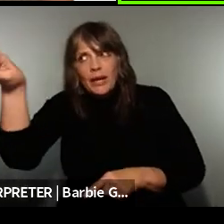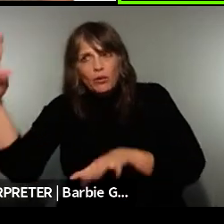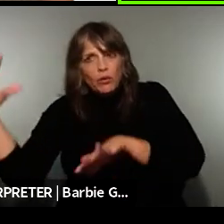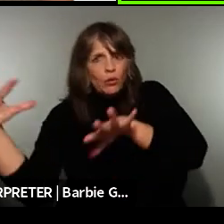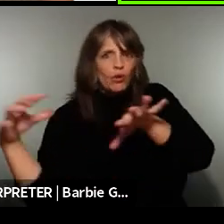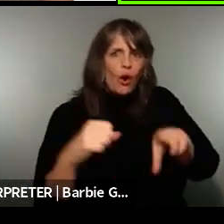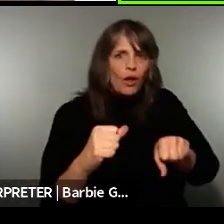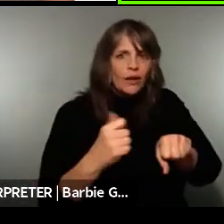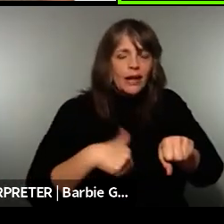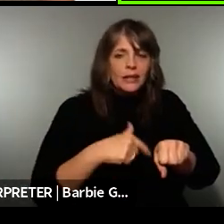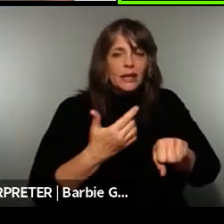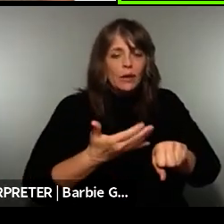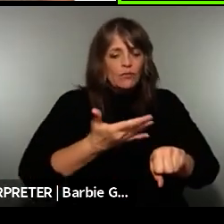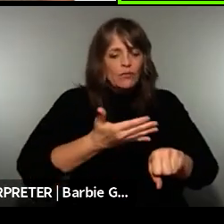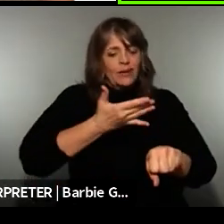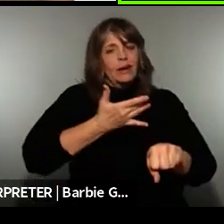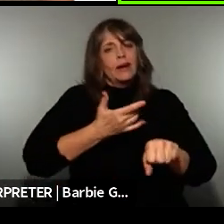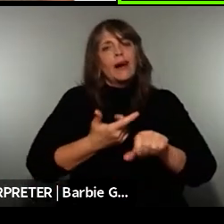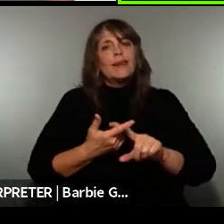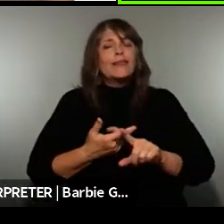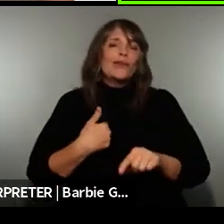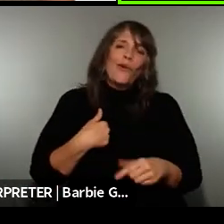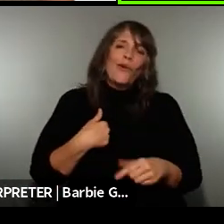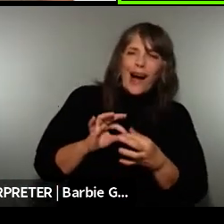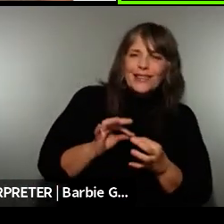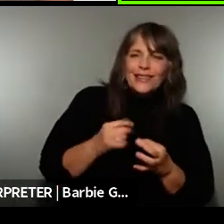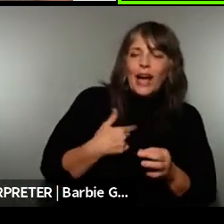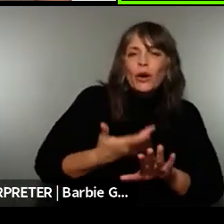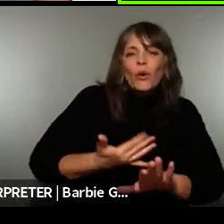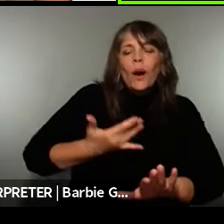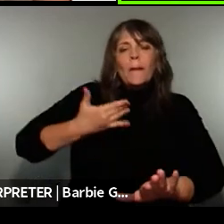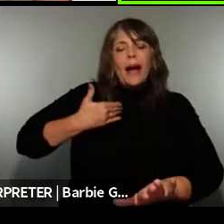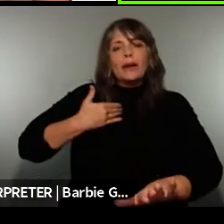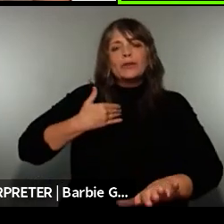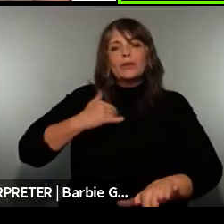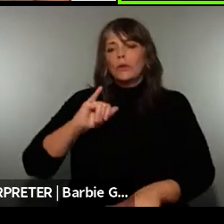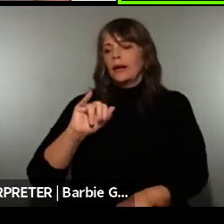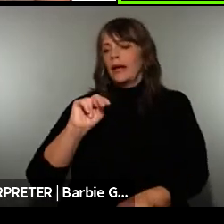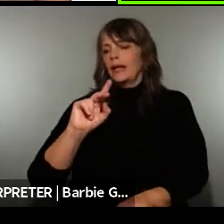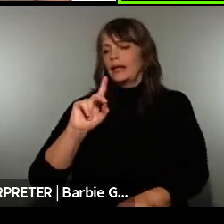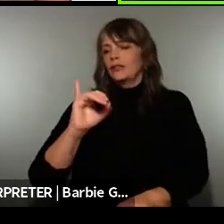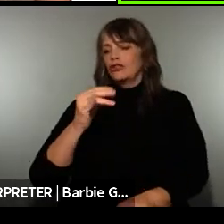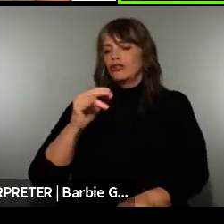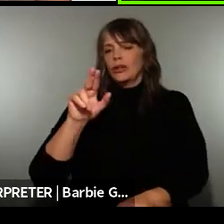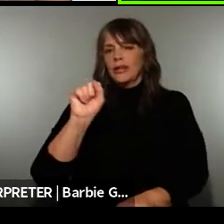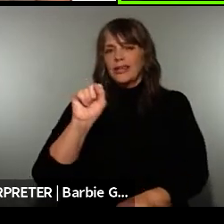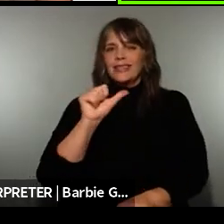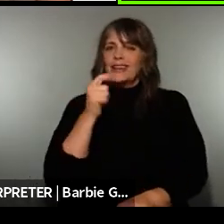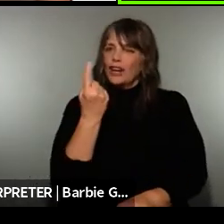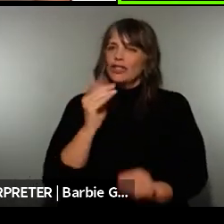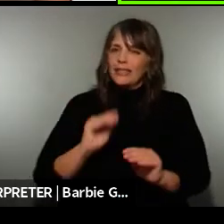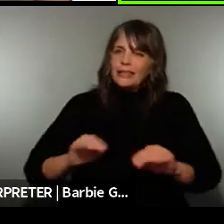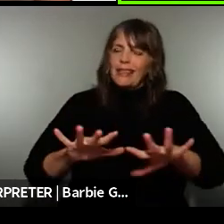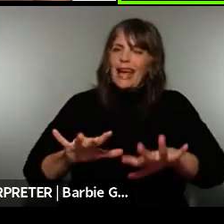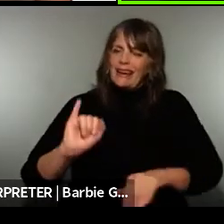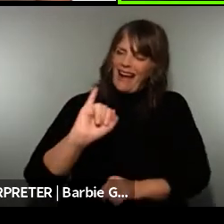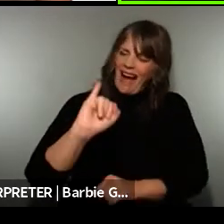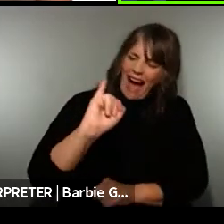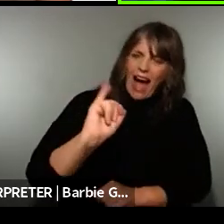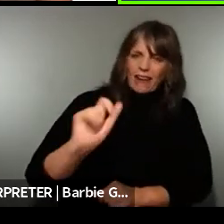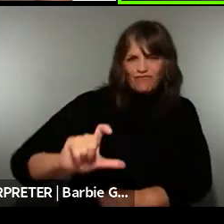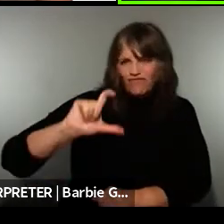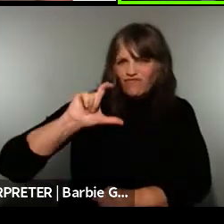or as I like to say, going back to our indigenous roots, capital I indigenous, not just indigenous roots of these lands, but indigenous people, your